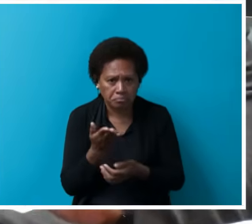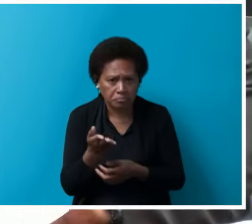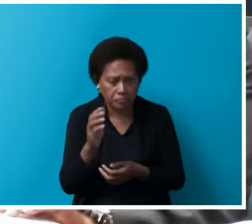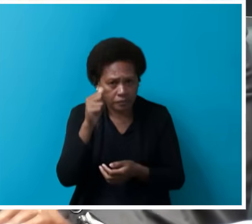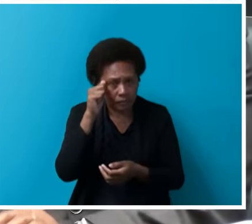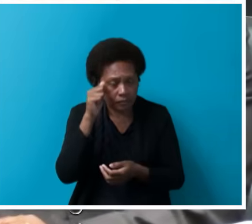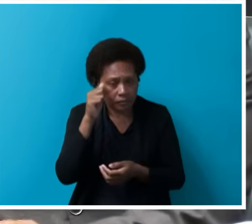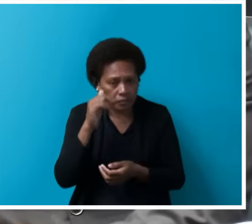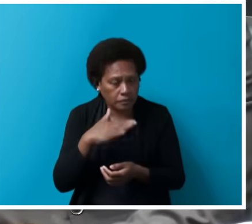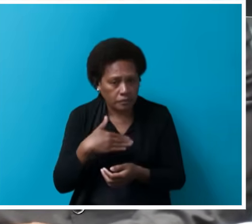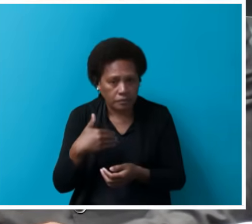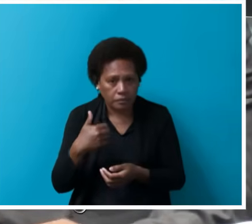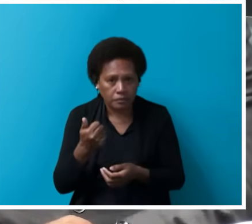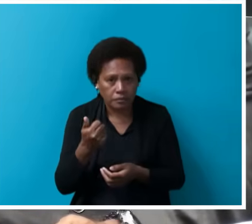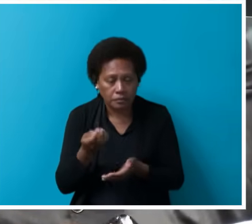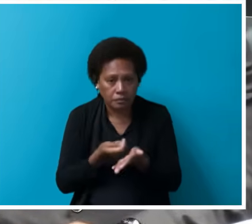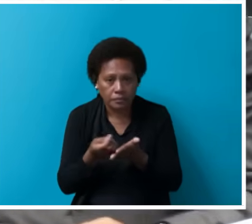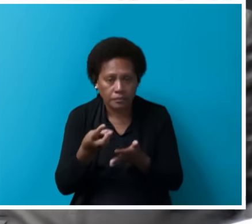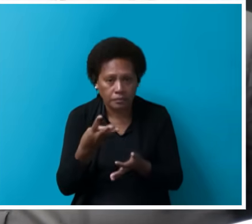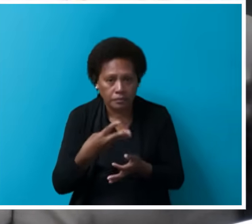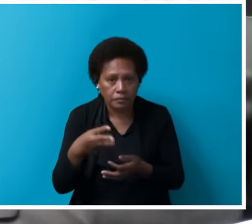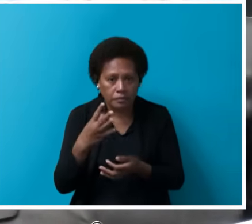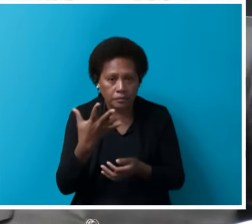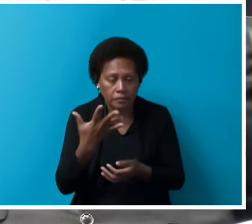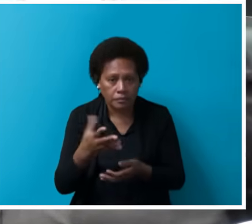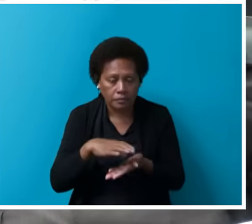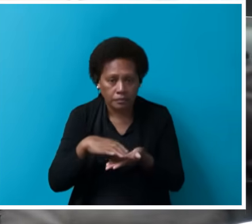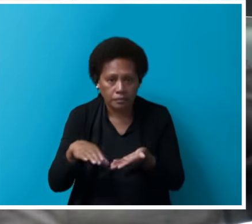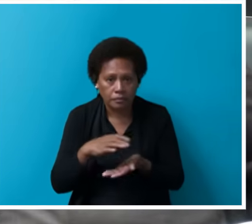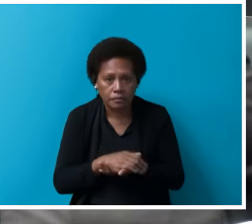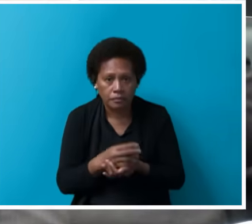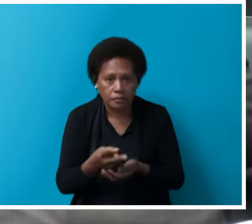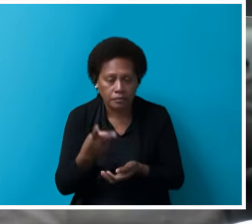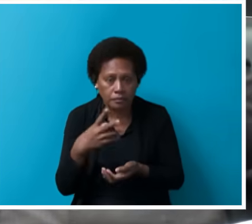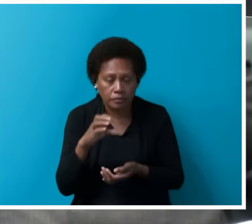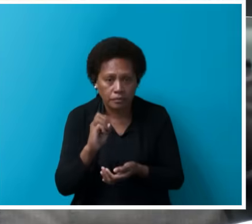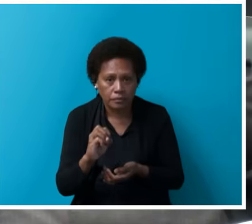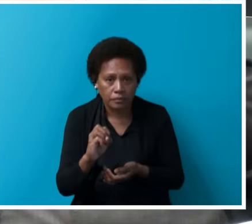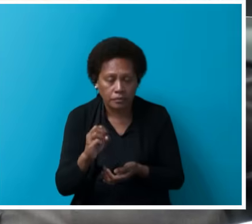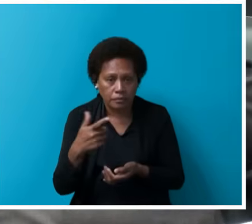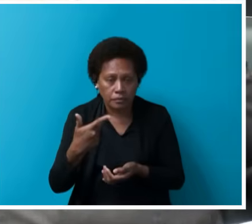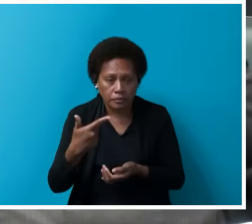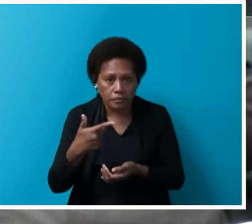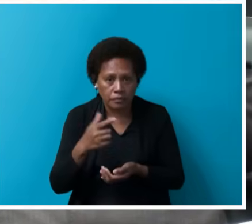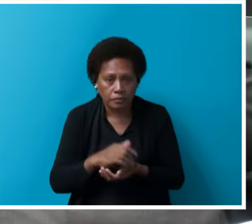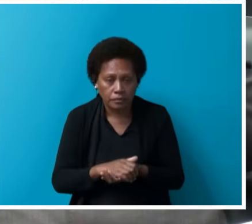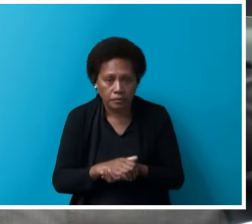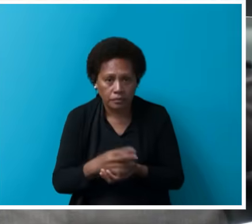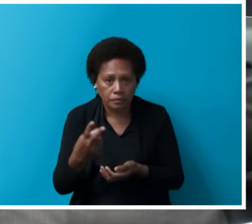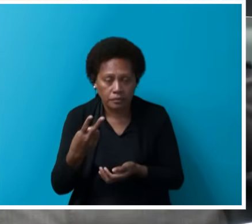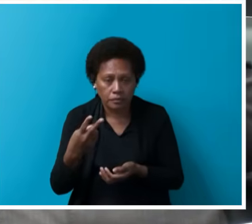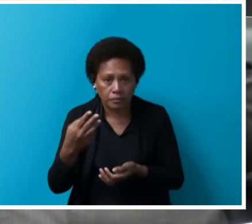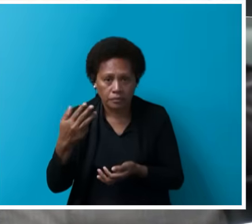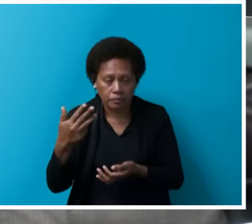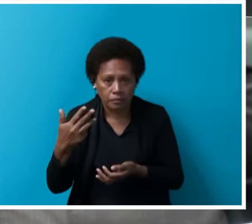only time they paid $85 was for the 2017 season. In 2018, because the